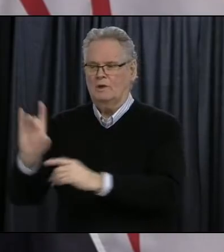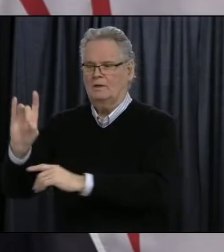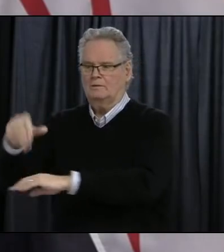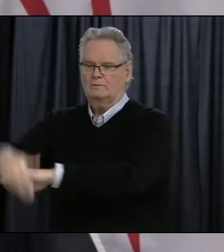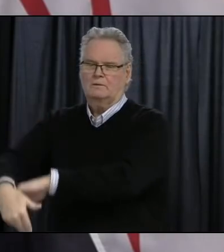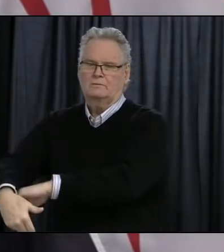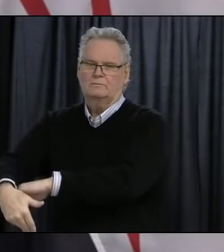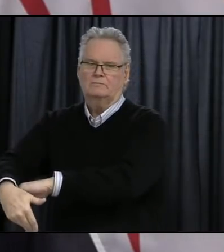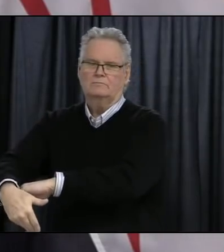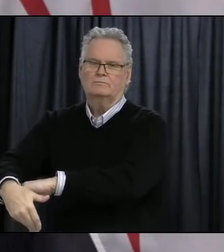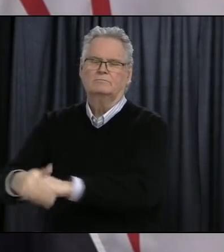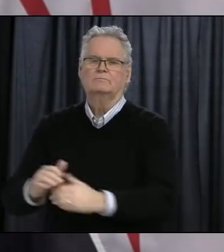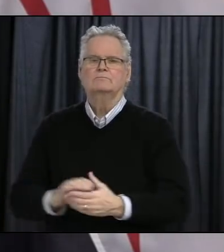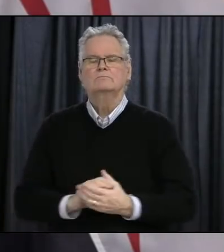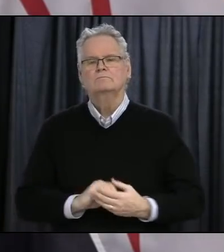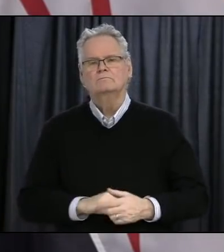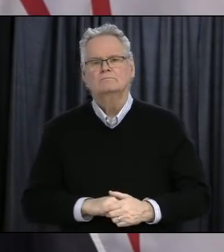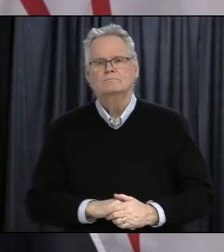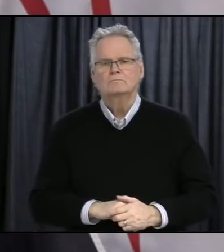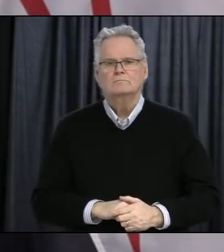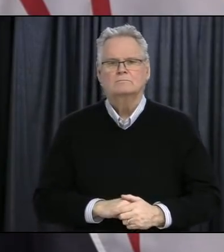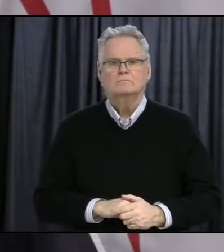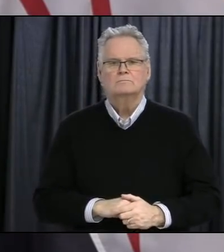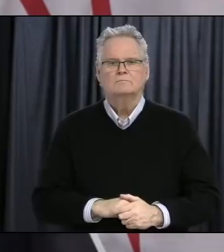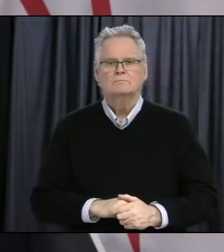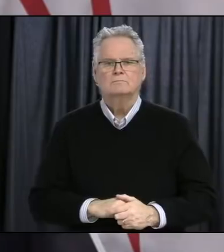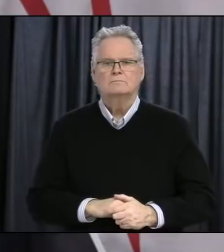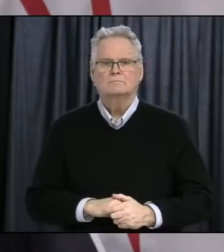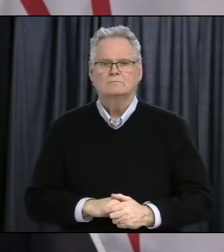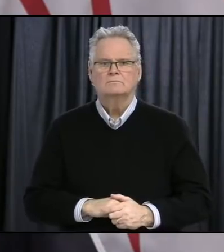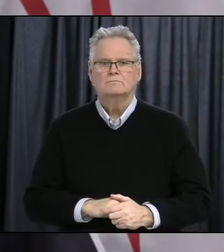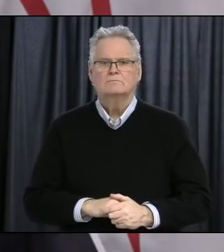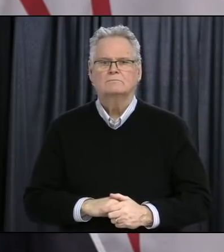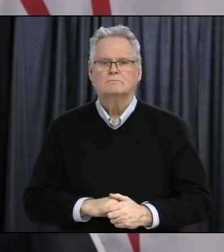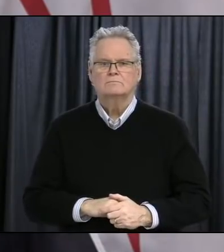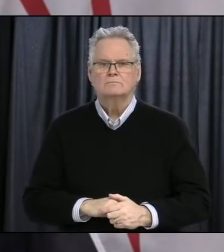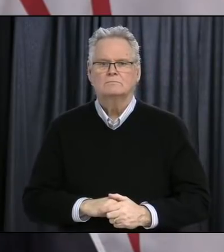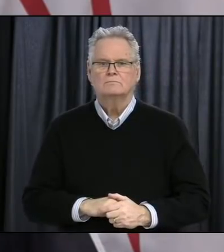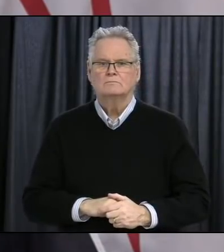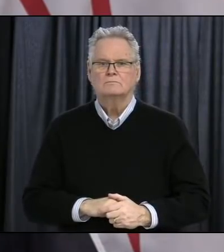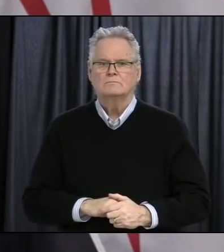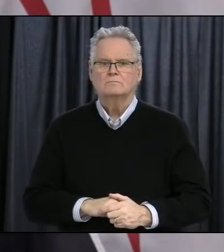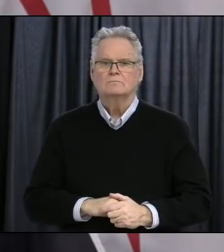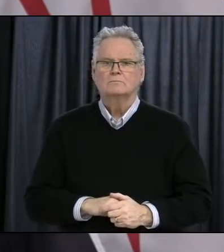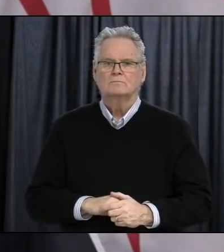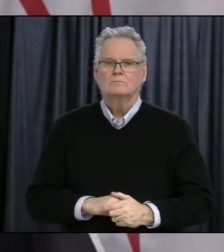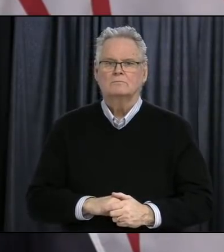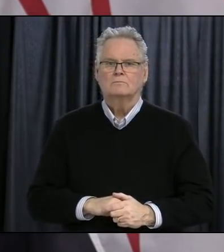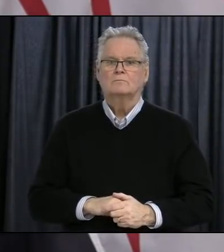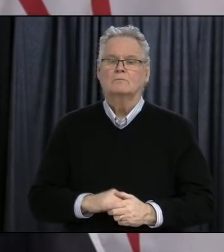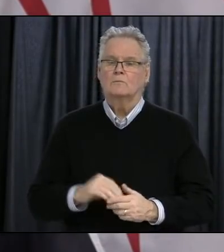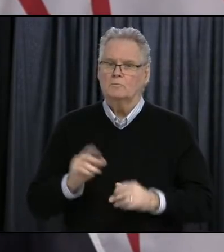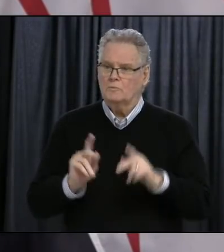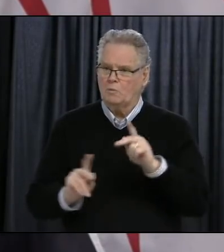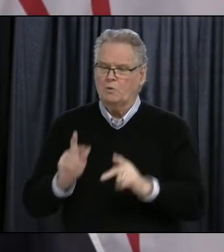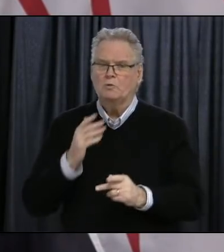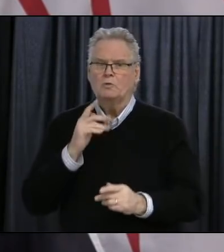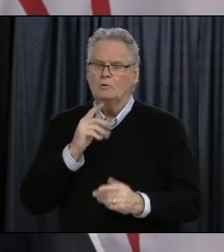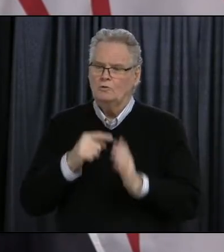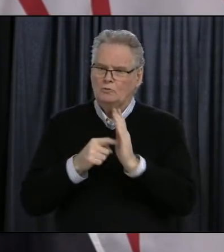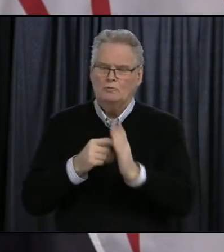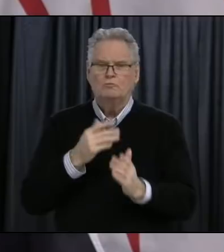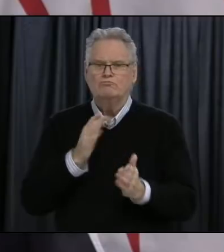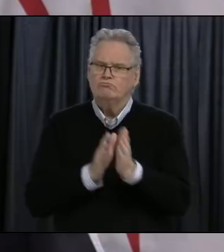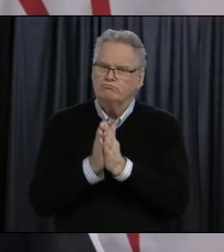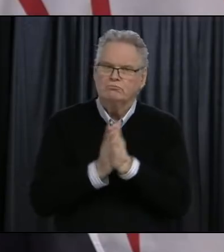We are very encouraged by the interest in being vaccinated. It's wonderful to see. Our phased vaccination plan with